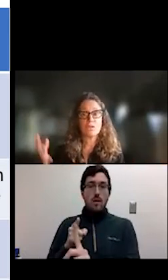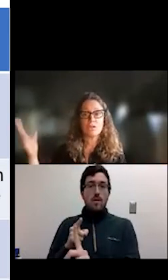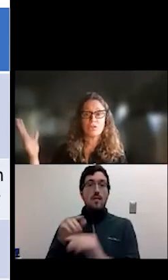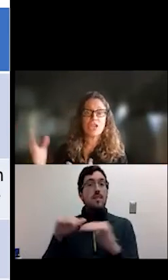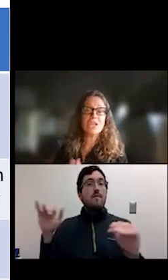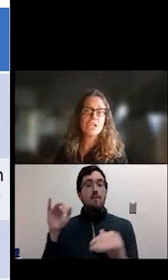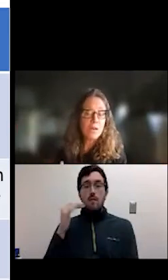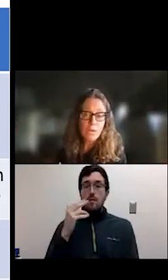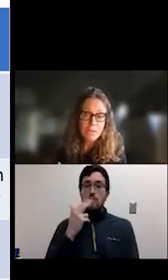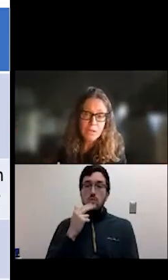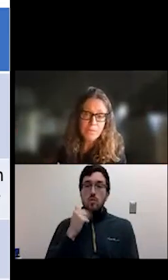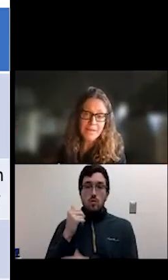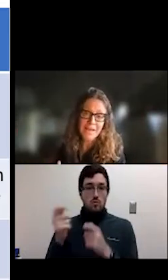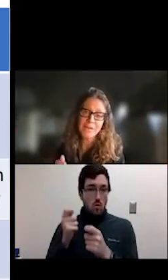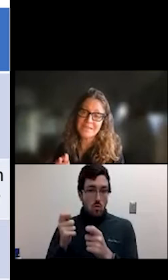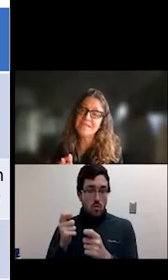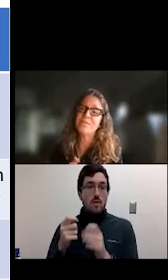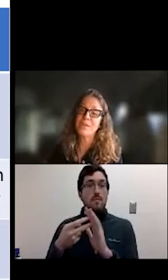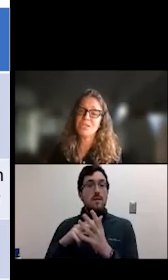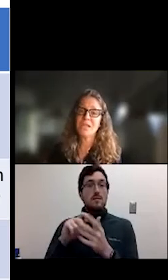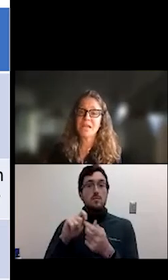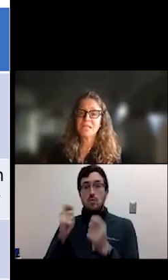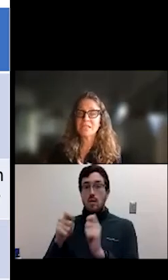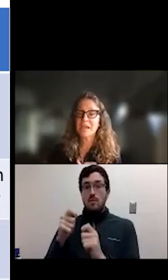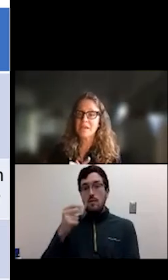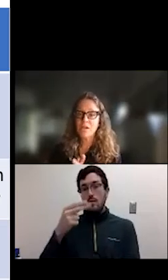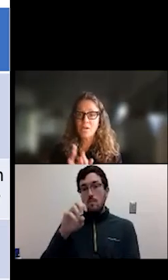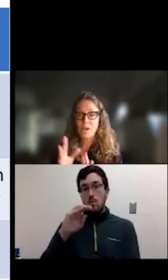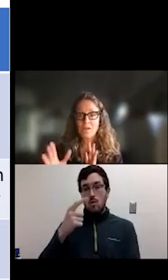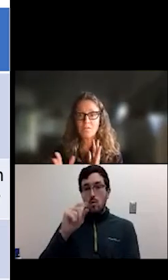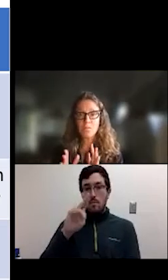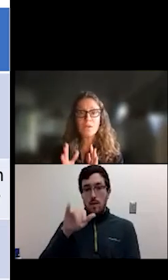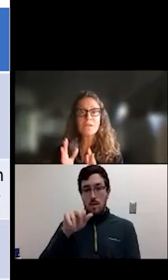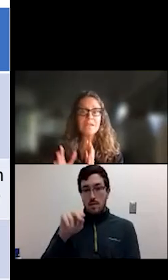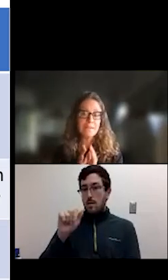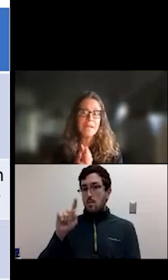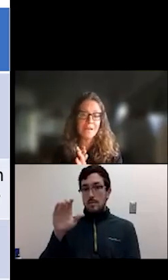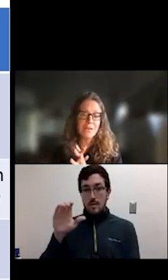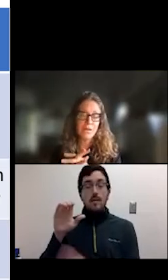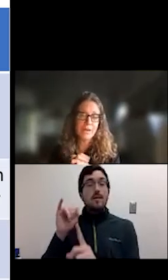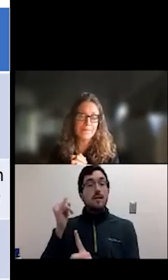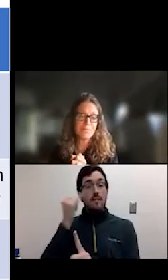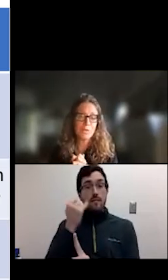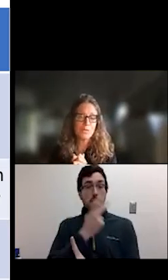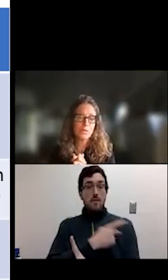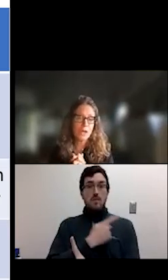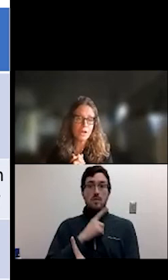control. So they're changing the goal hemoglobin A1C if a patient has really